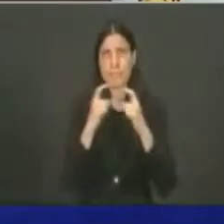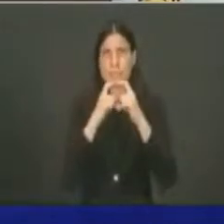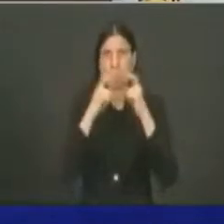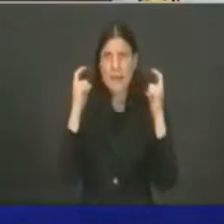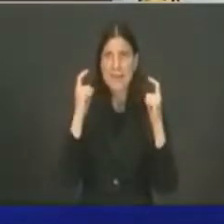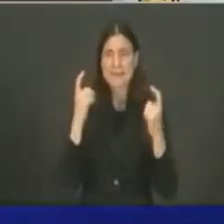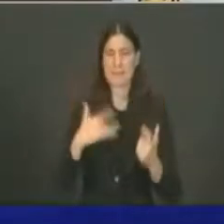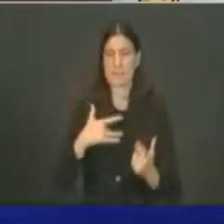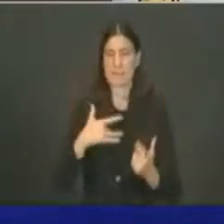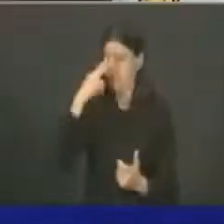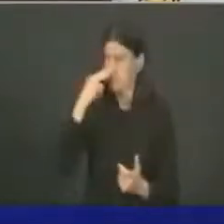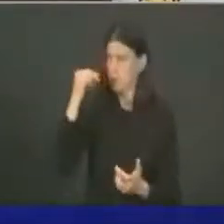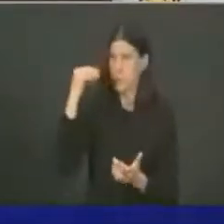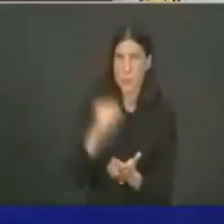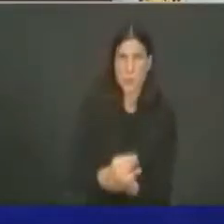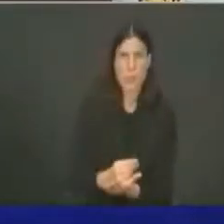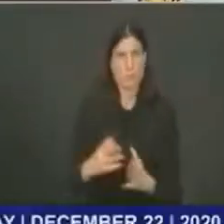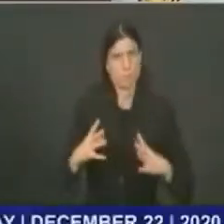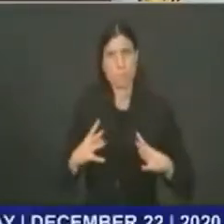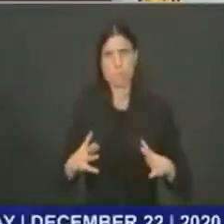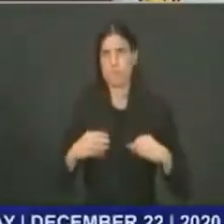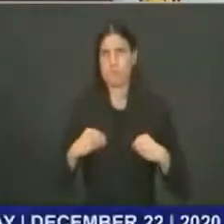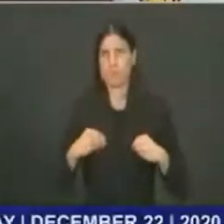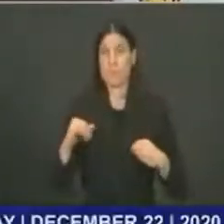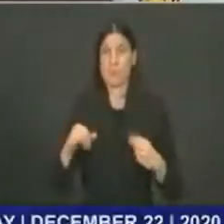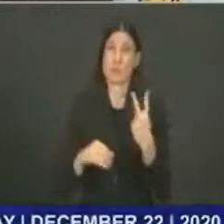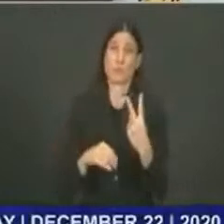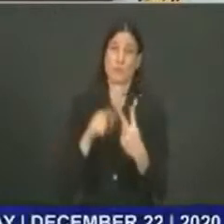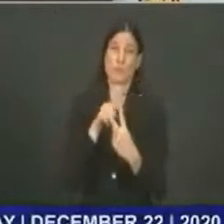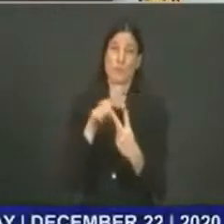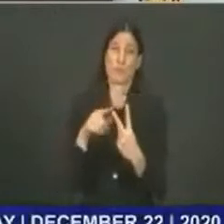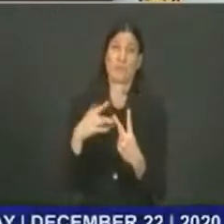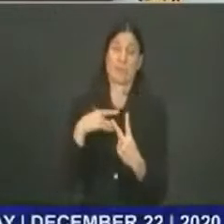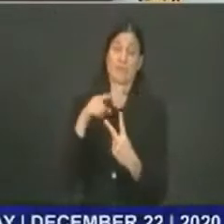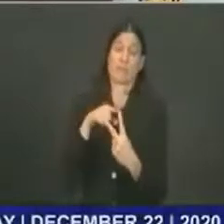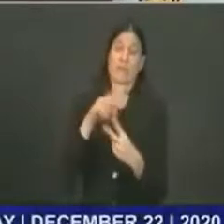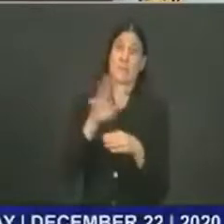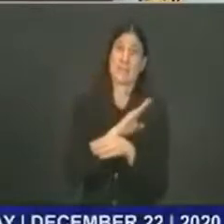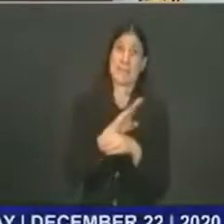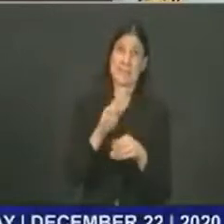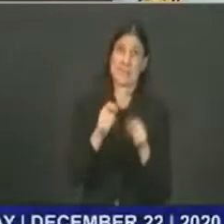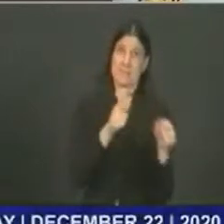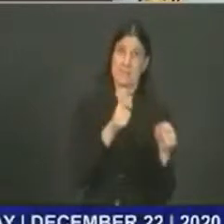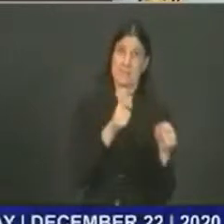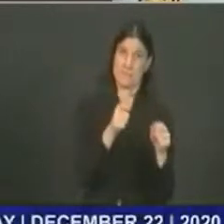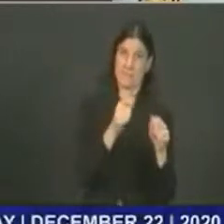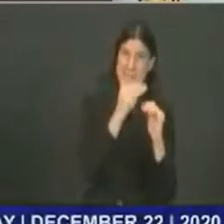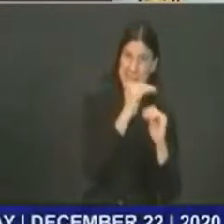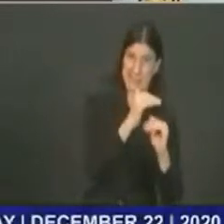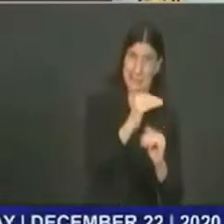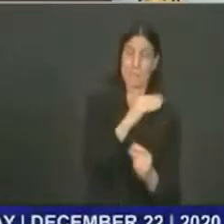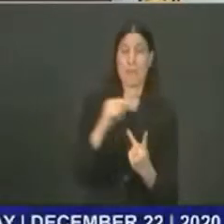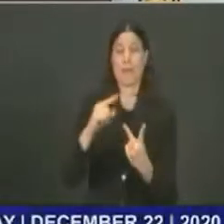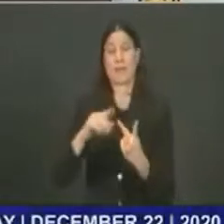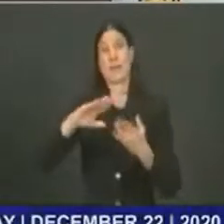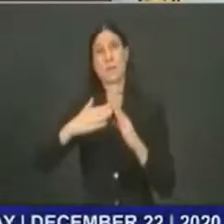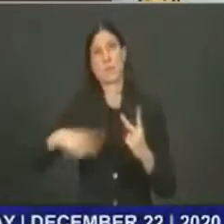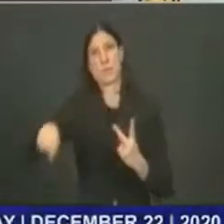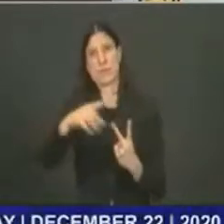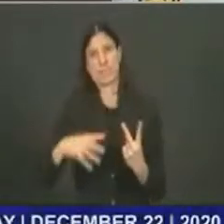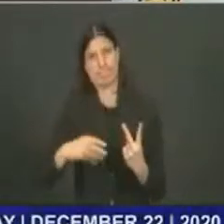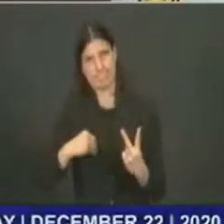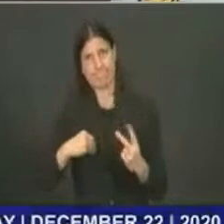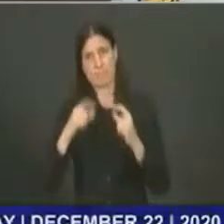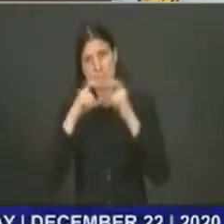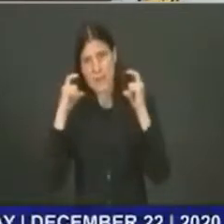but it's both. I mean, it's a fact. If I didn't bore you guys with all the details of all the data, but mobility is way